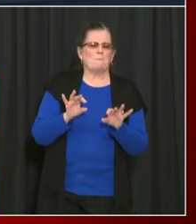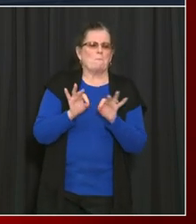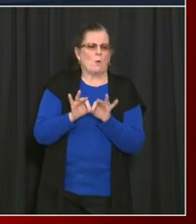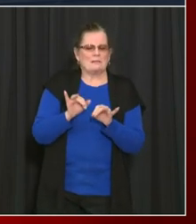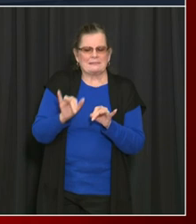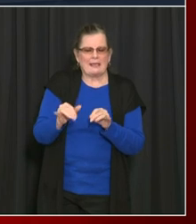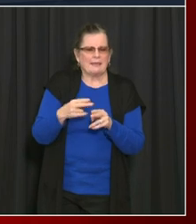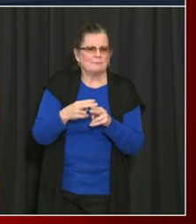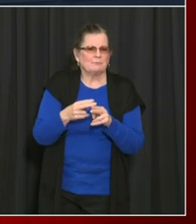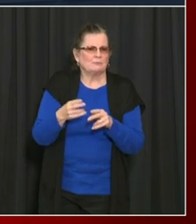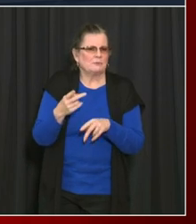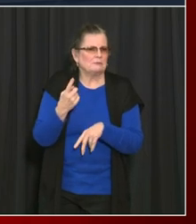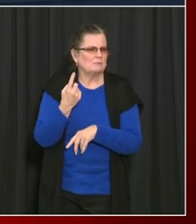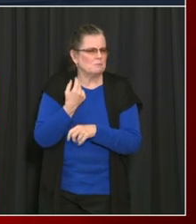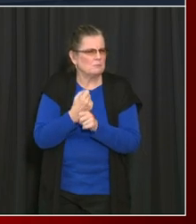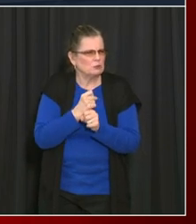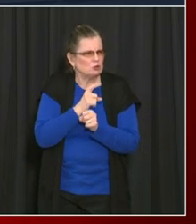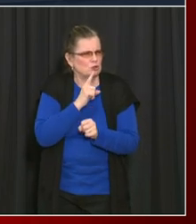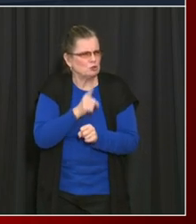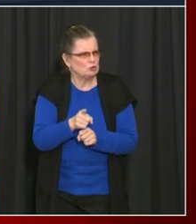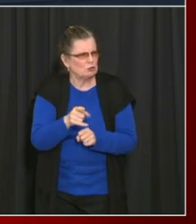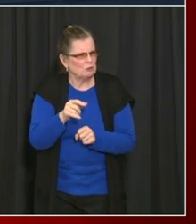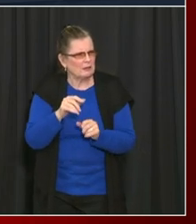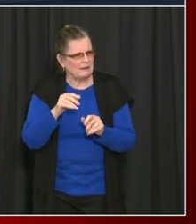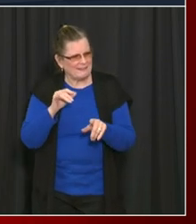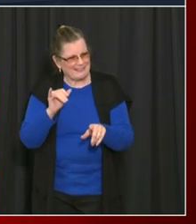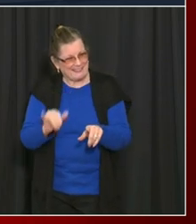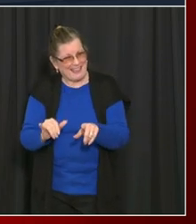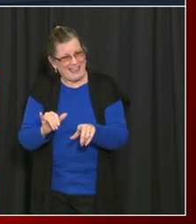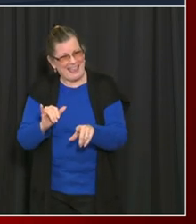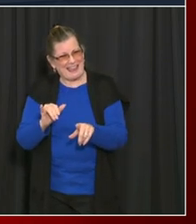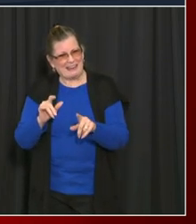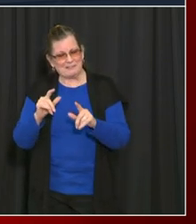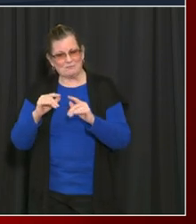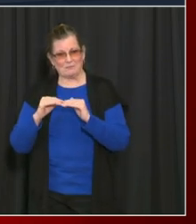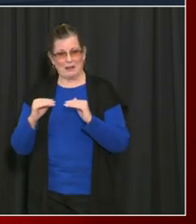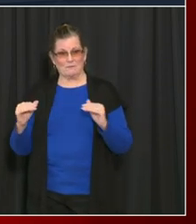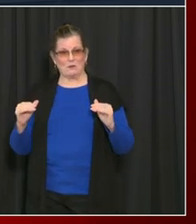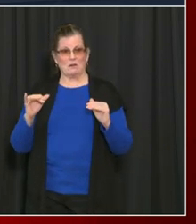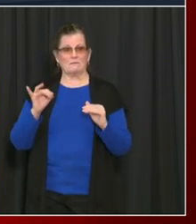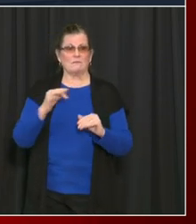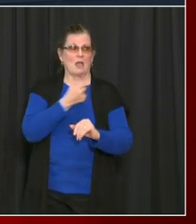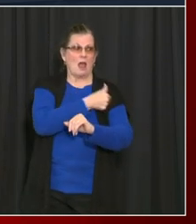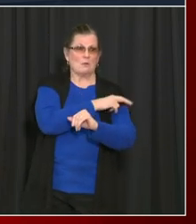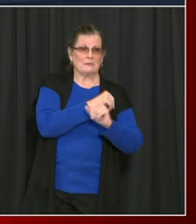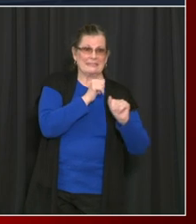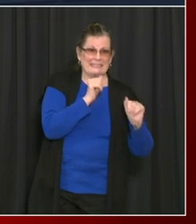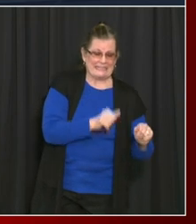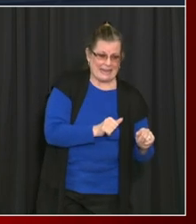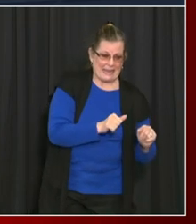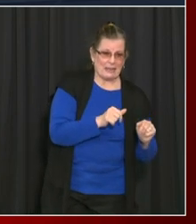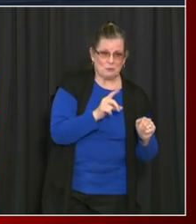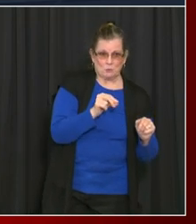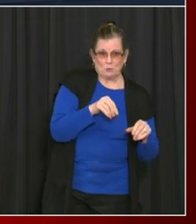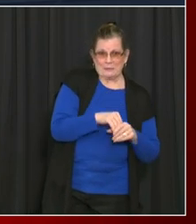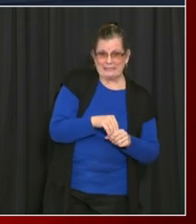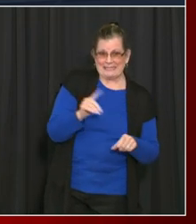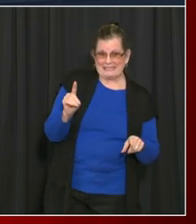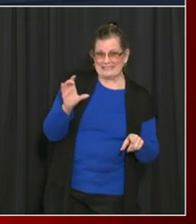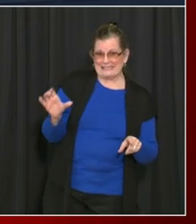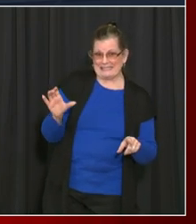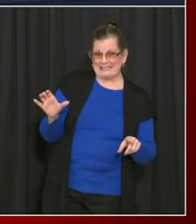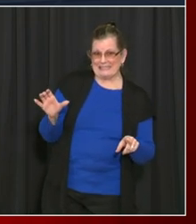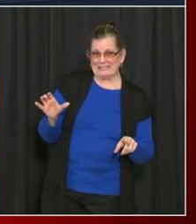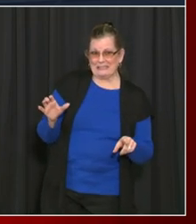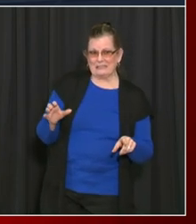to ensure that we can continue to have a level of hospital capacity in the district that will allow us to rapidly